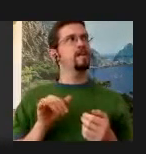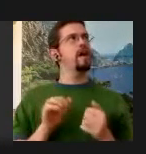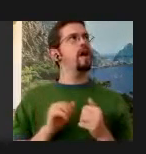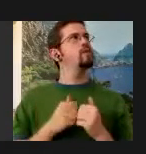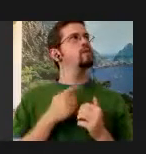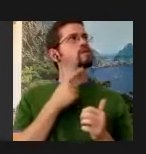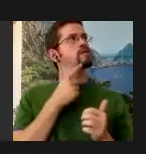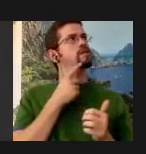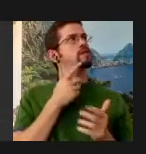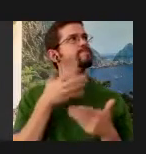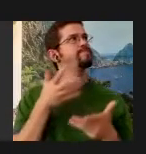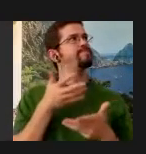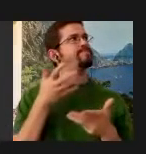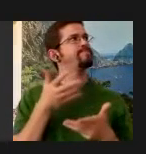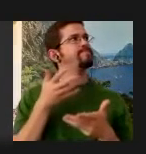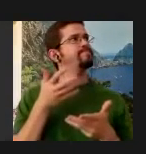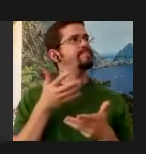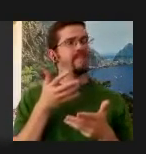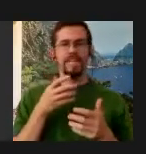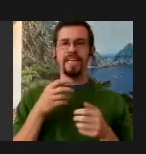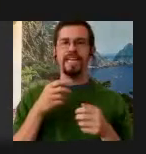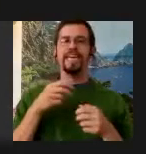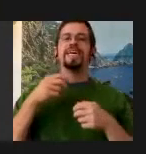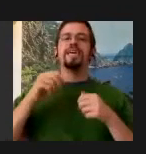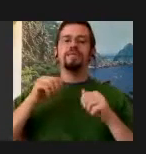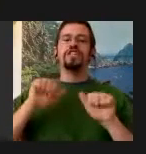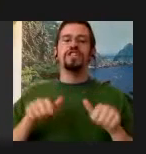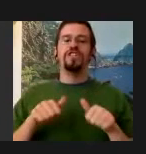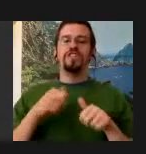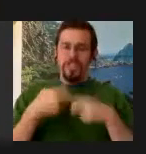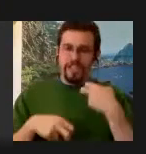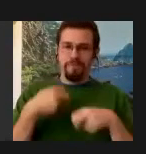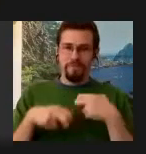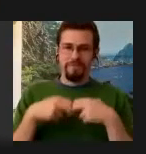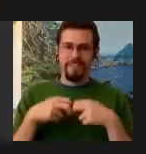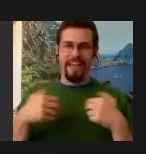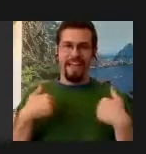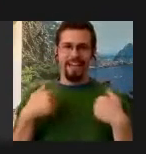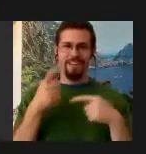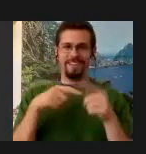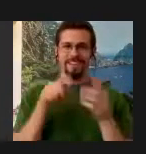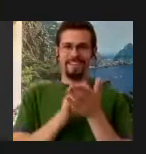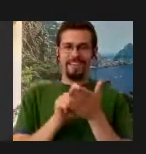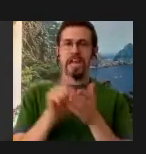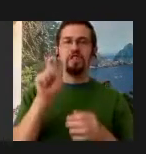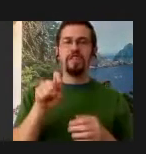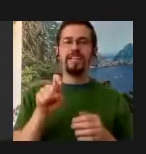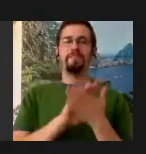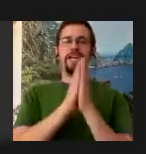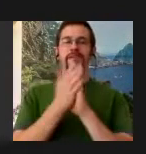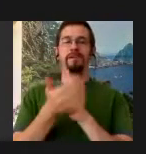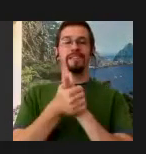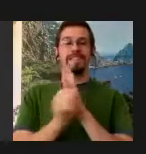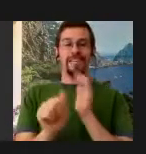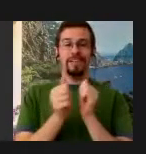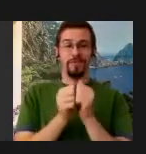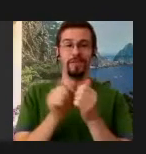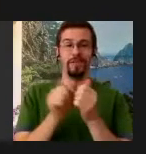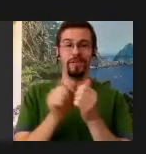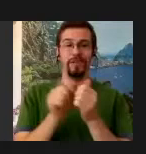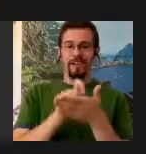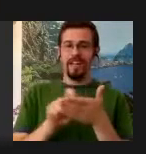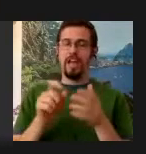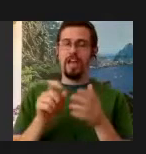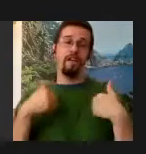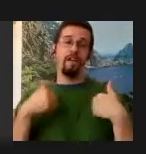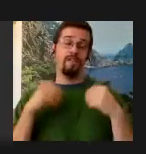the most difficult thing in sign writing. So you need to be a good scribe. So you need to write a wonderful